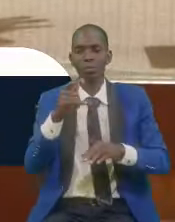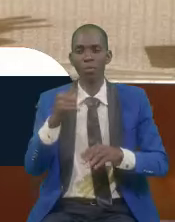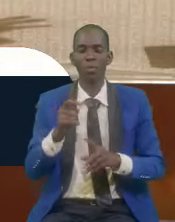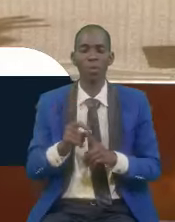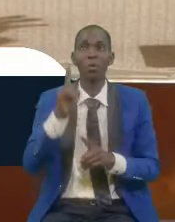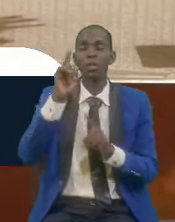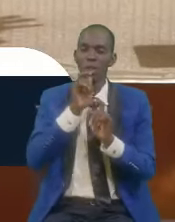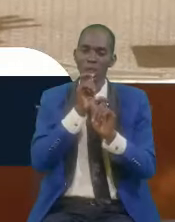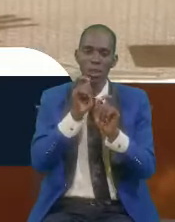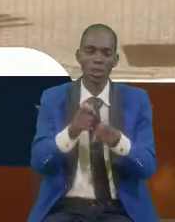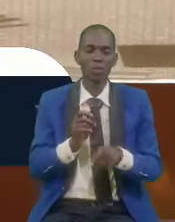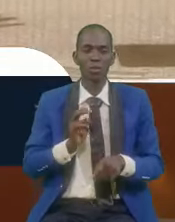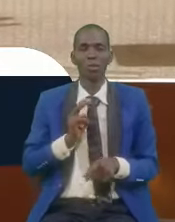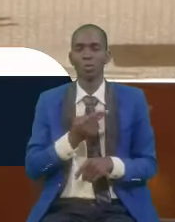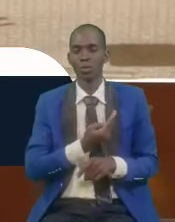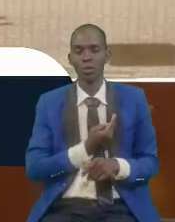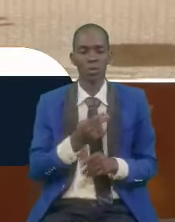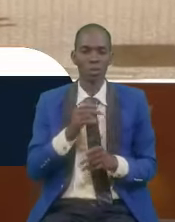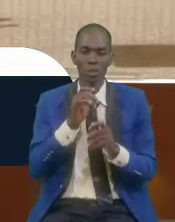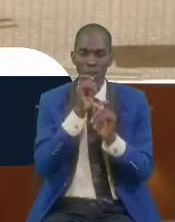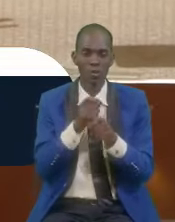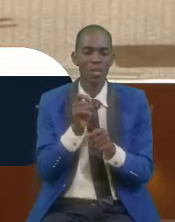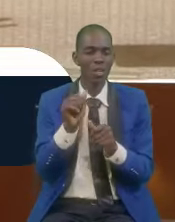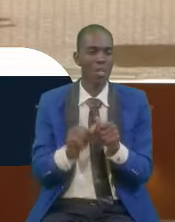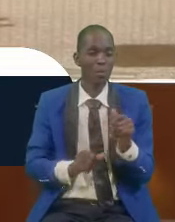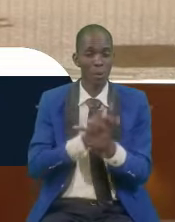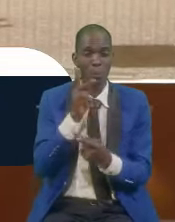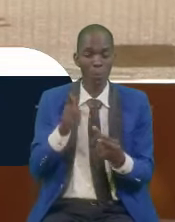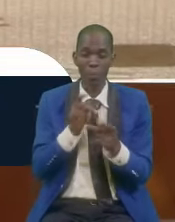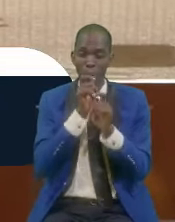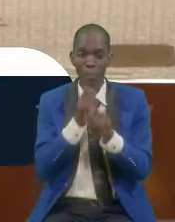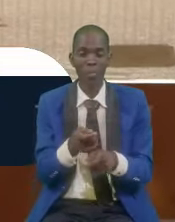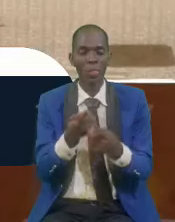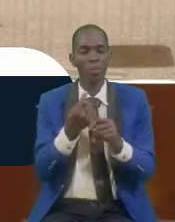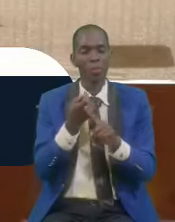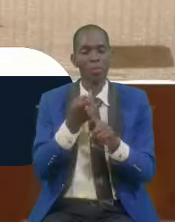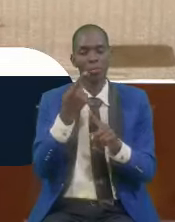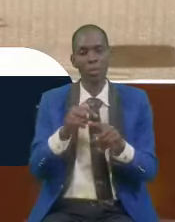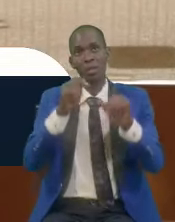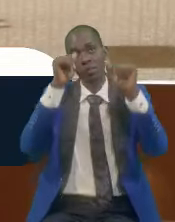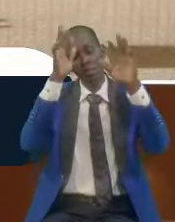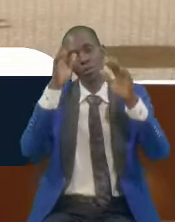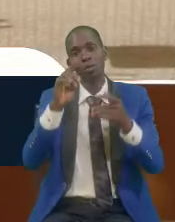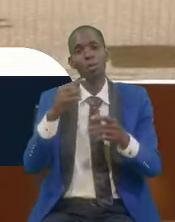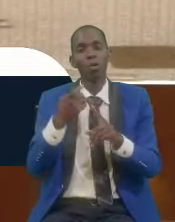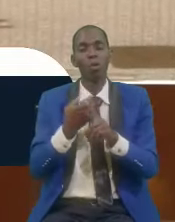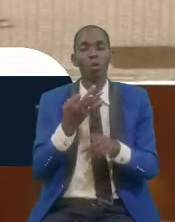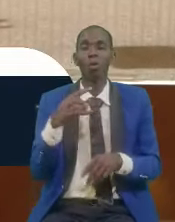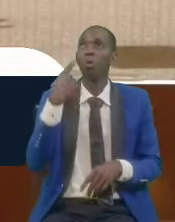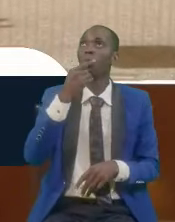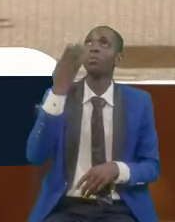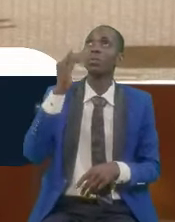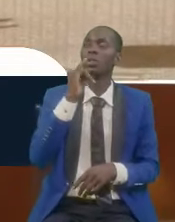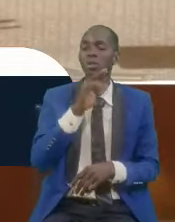gives us gift, every perfect gift coming from the Father, with whom there is no shadow